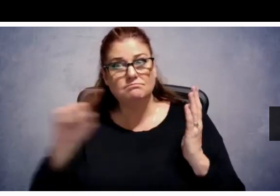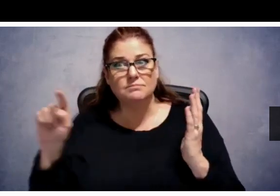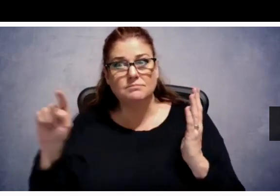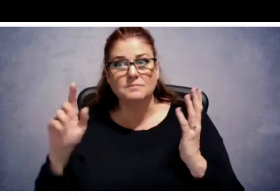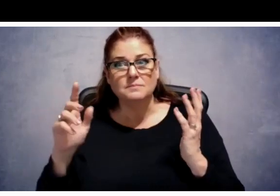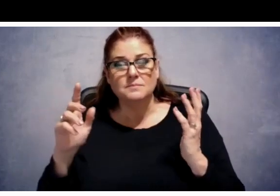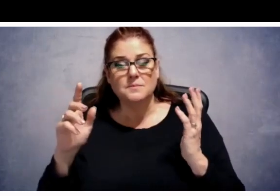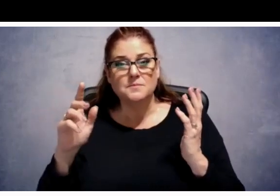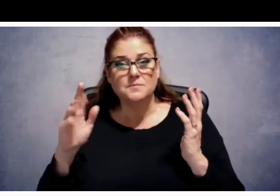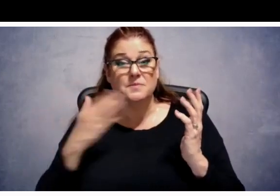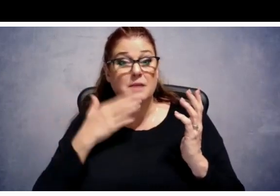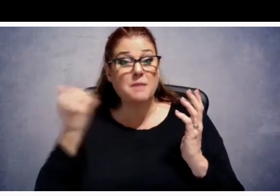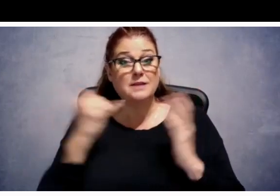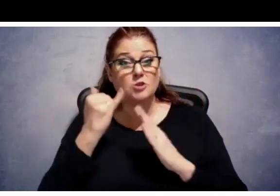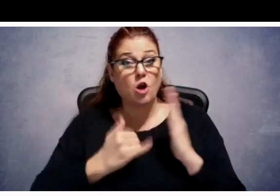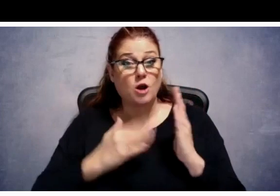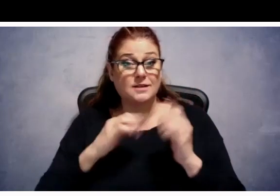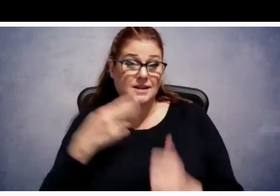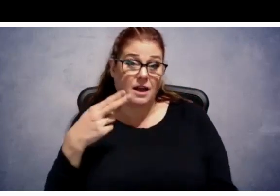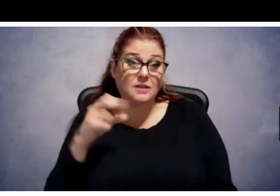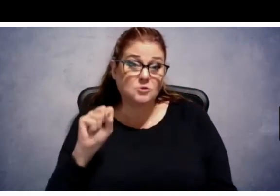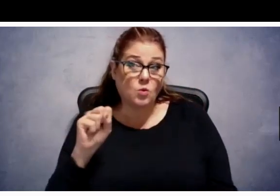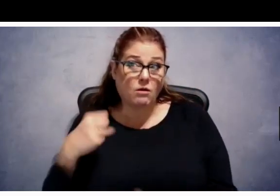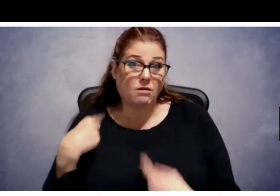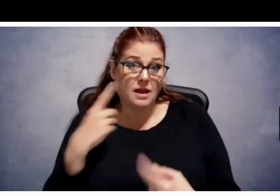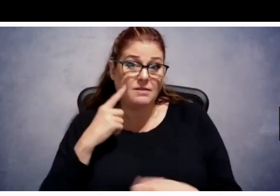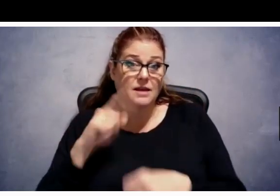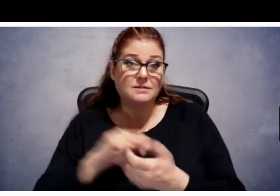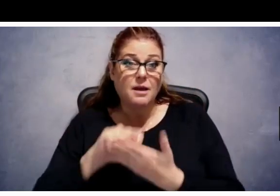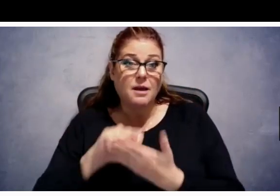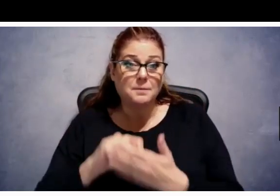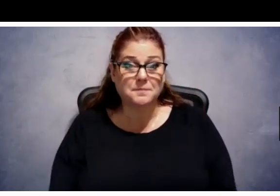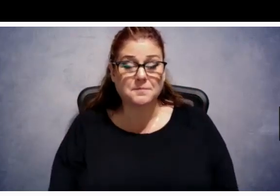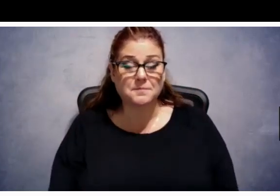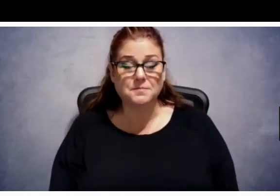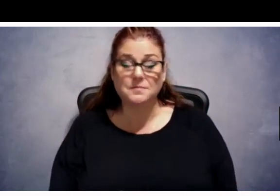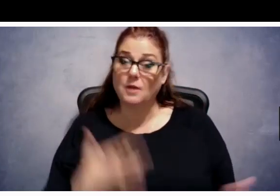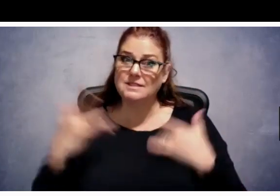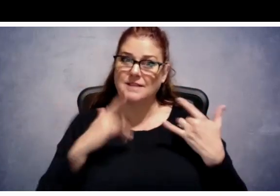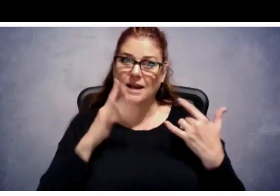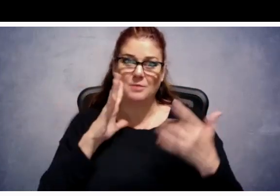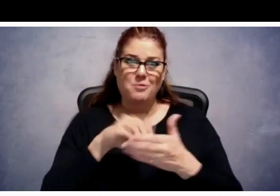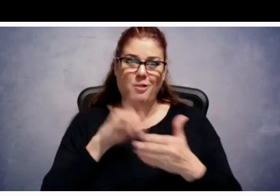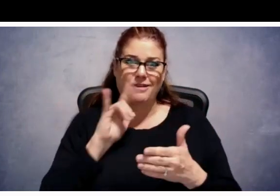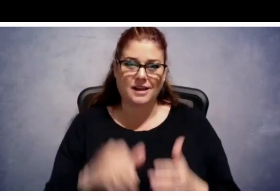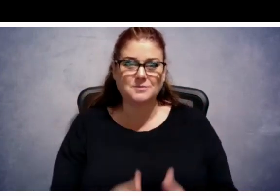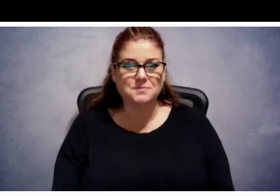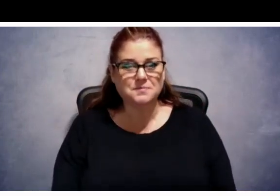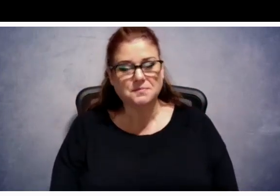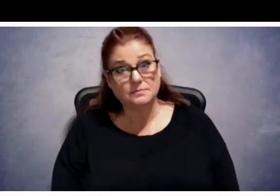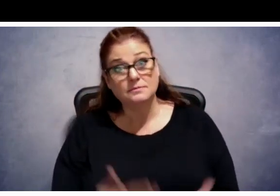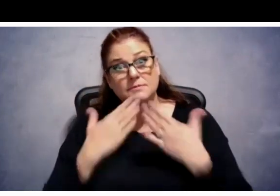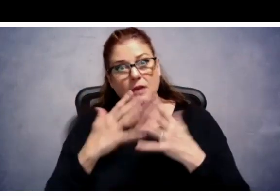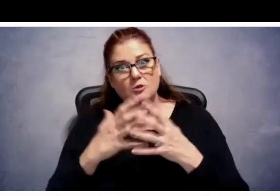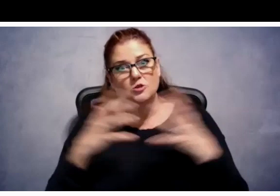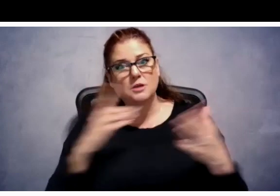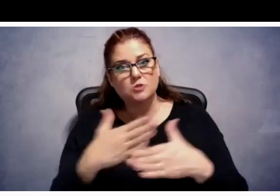the best artists in high school at that time. So I was really excited to be a part of it. Thank you so